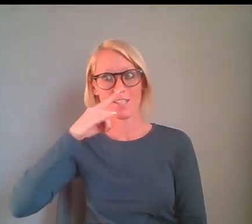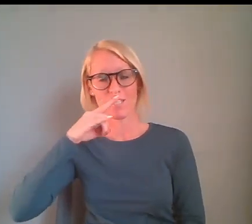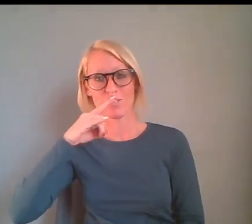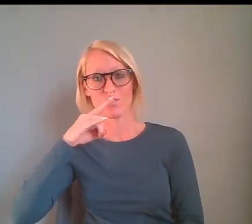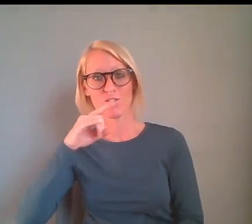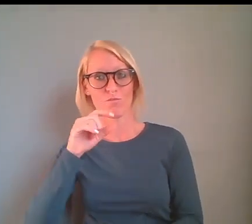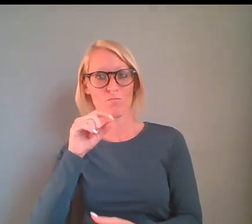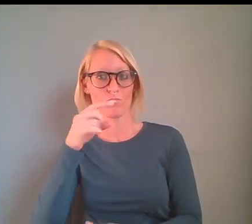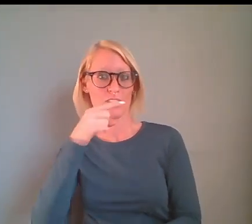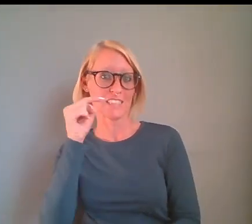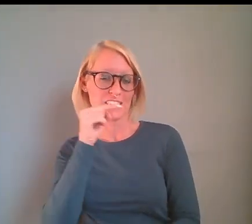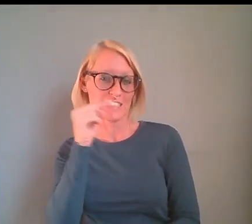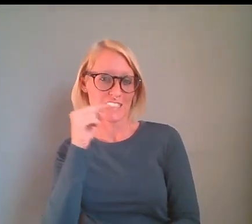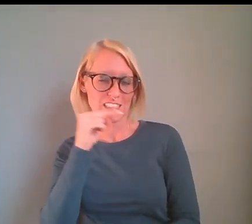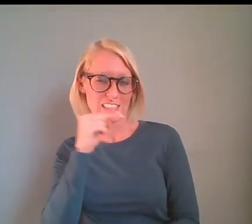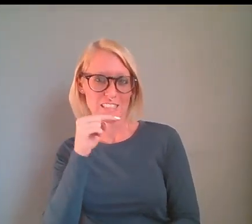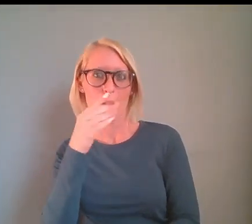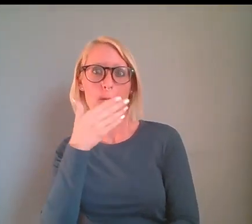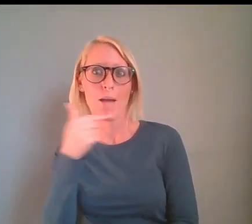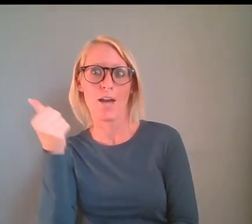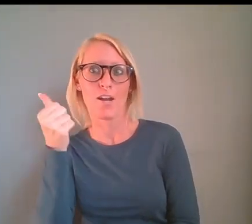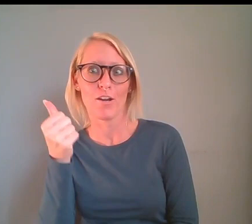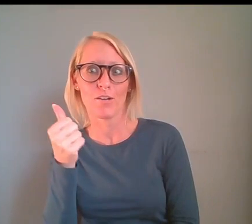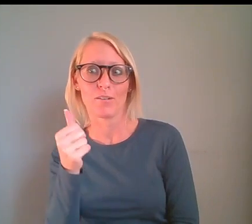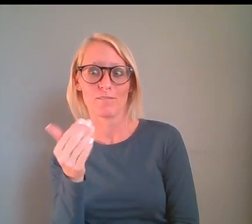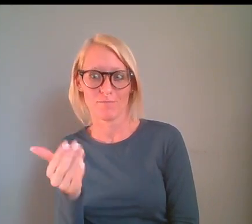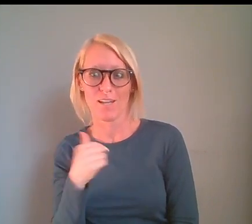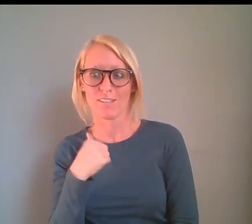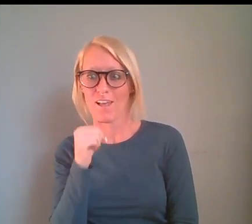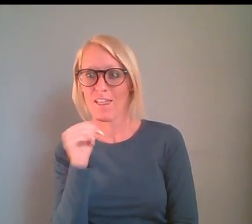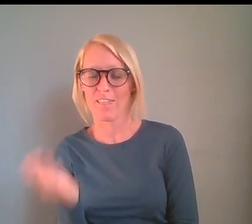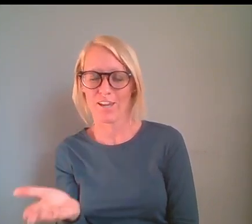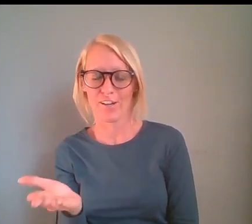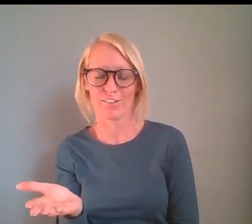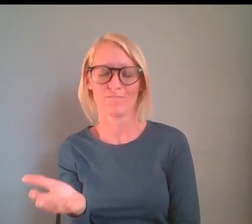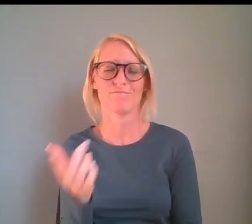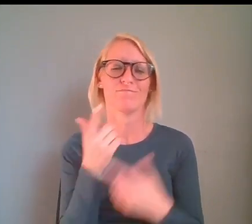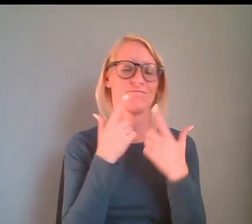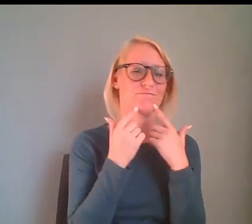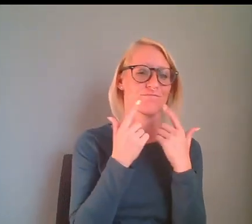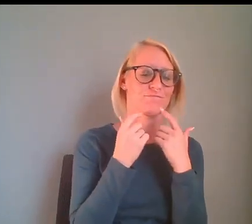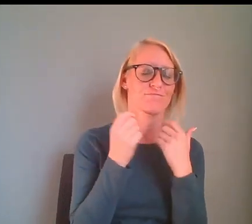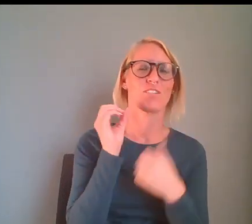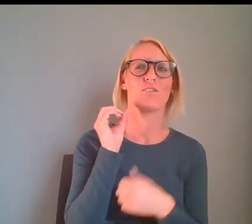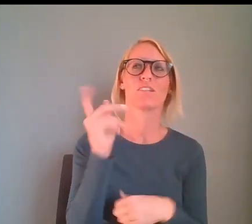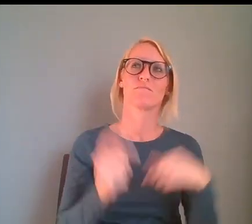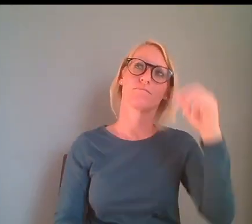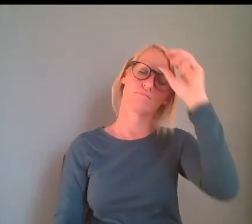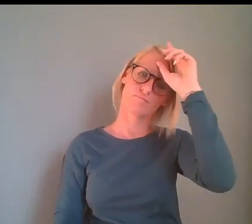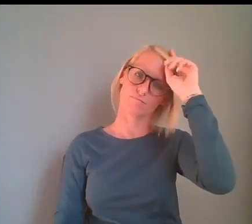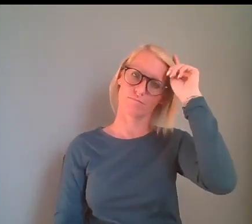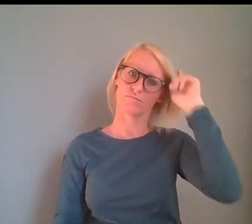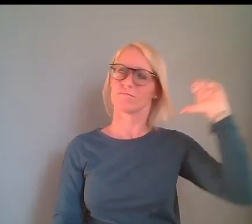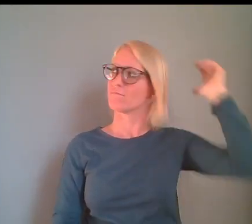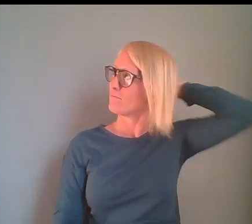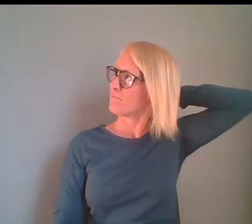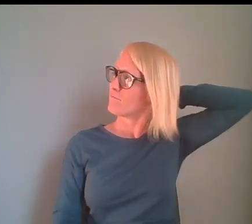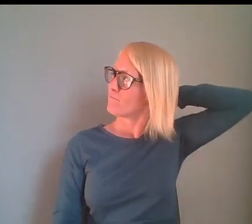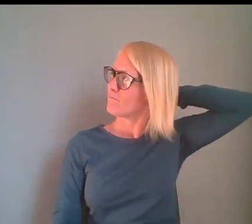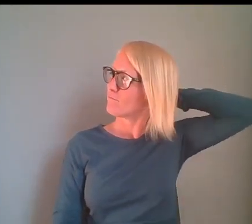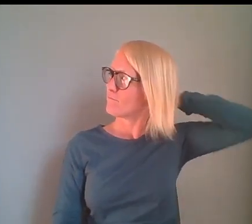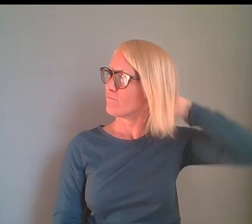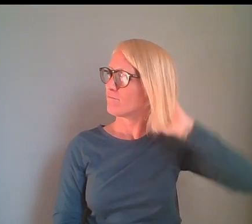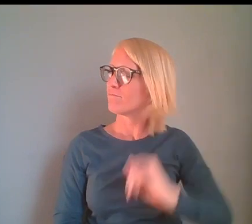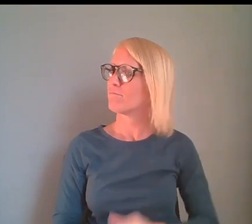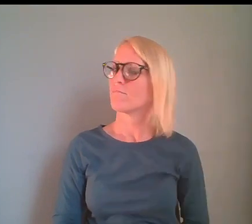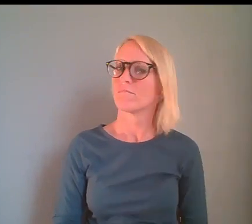better, even when I'm not there. Okay? And so, I can't see my